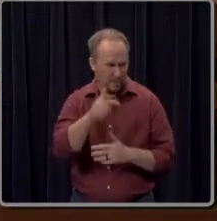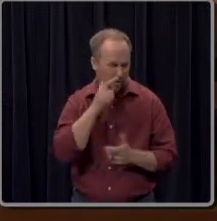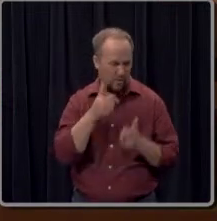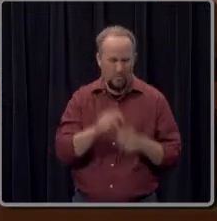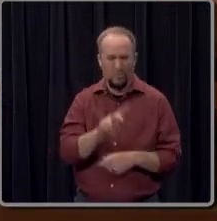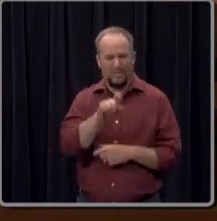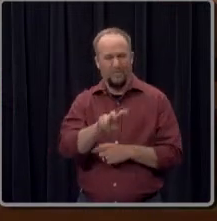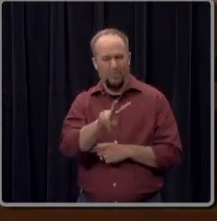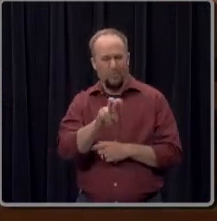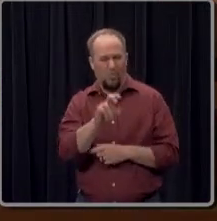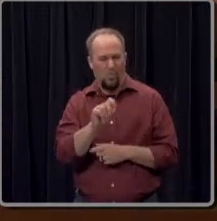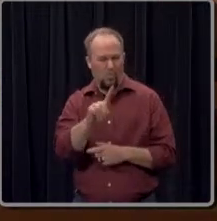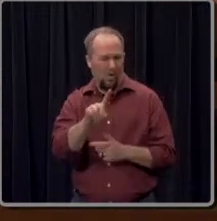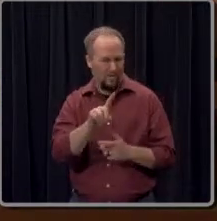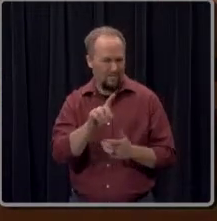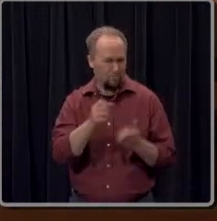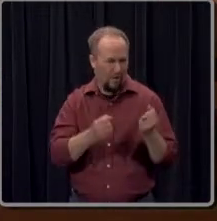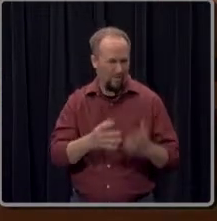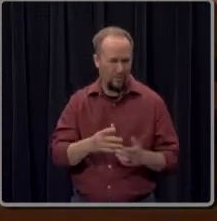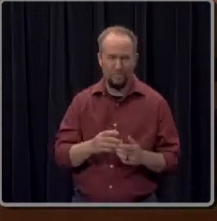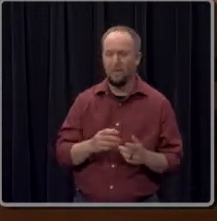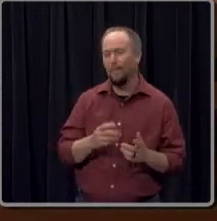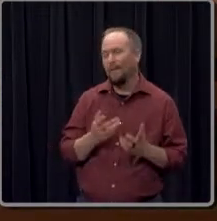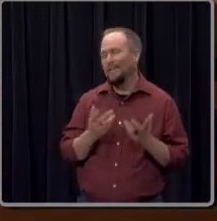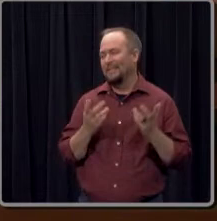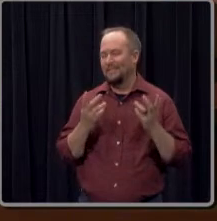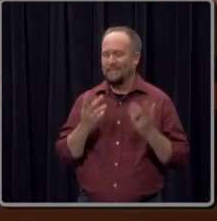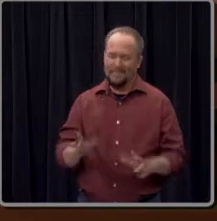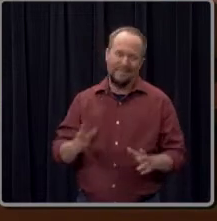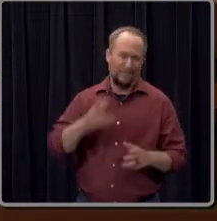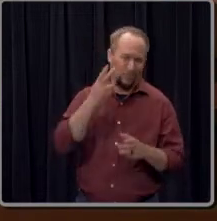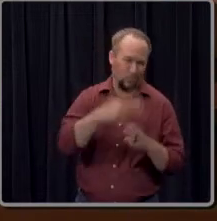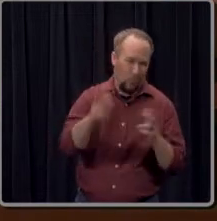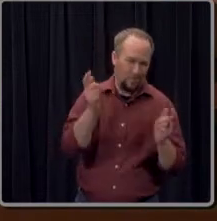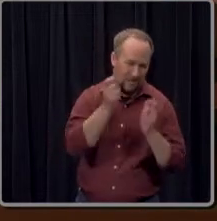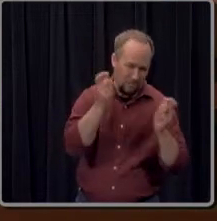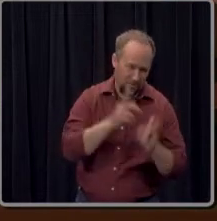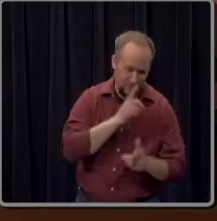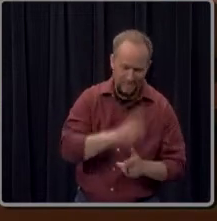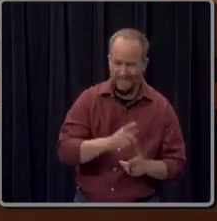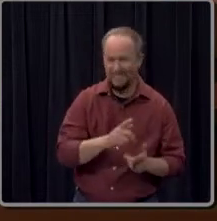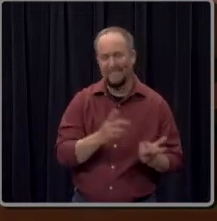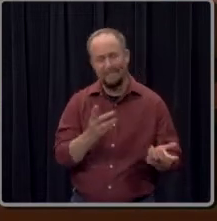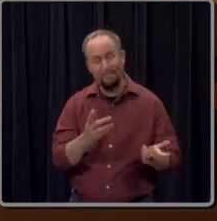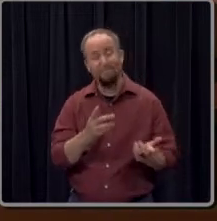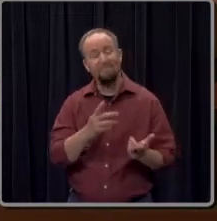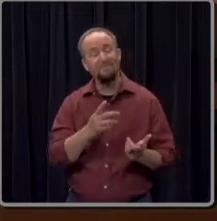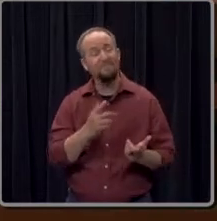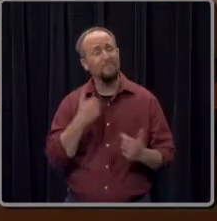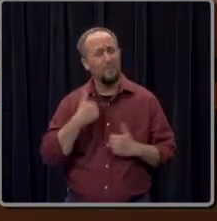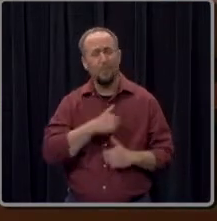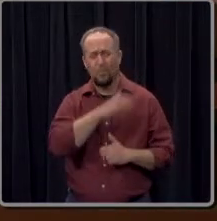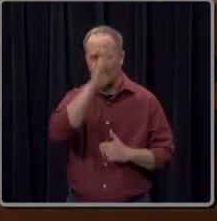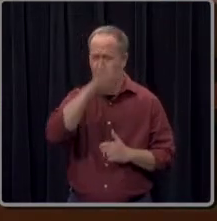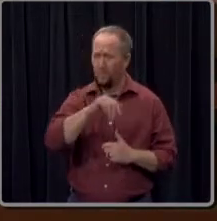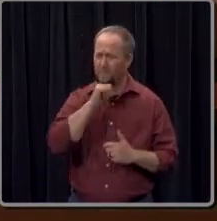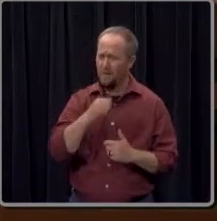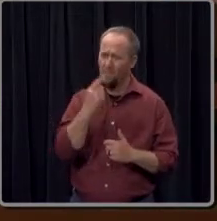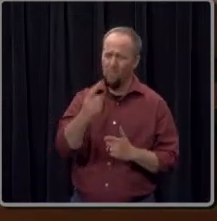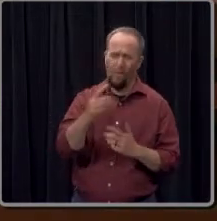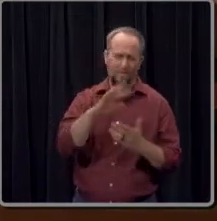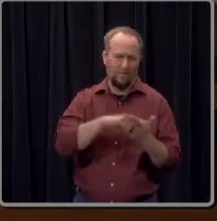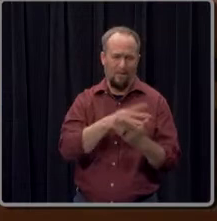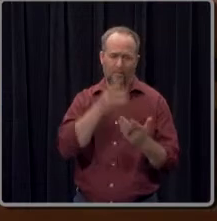was a small celebration for a short amount of time. But the reality is that we know there's not a schedule that will work for our